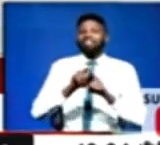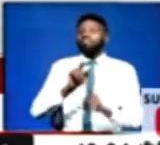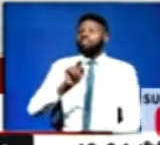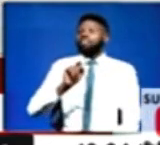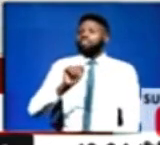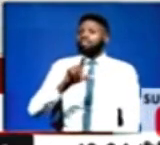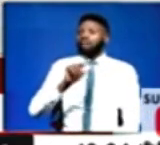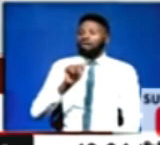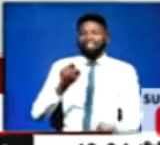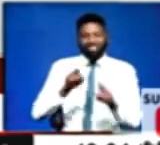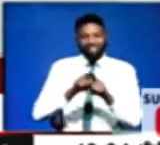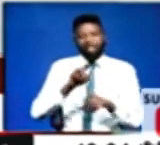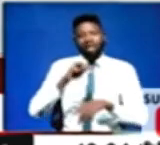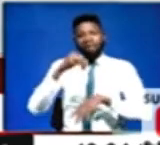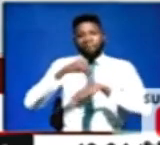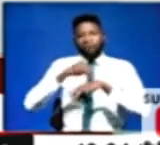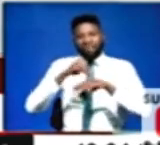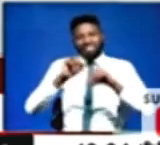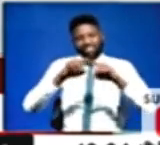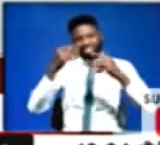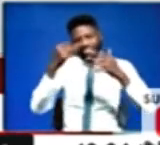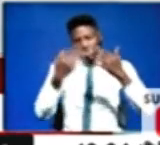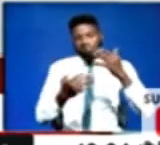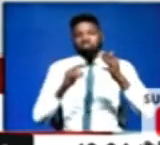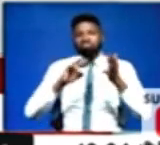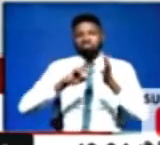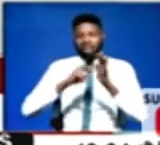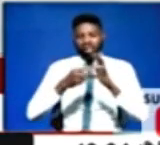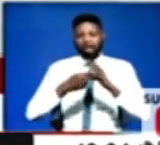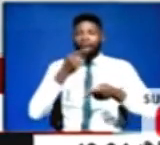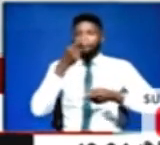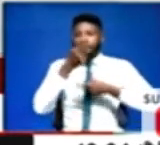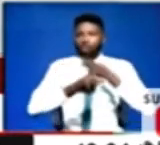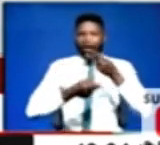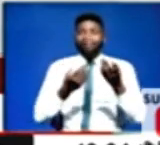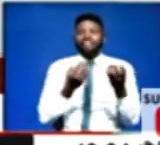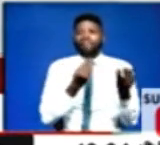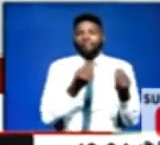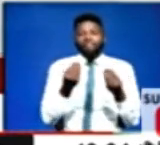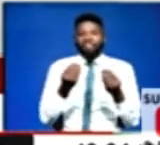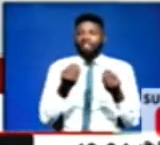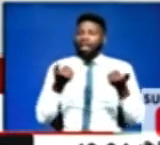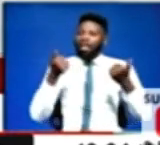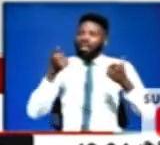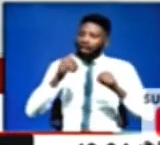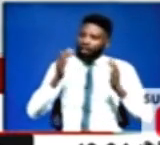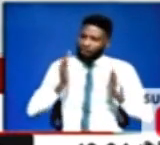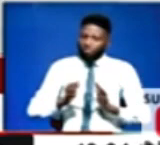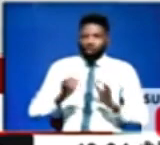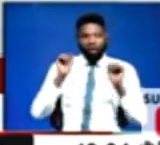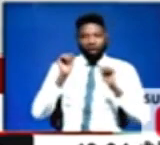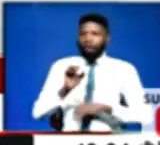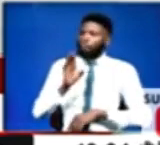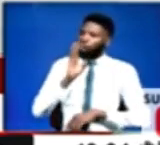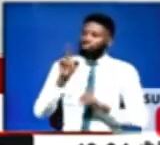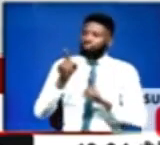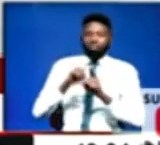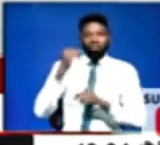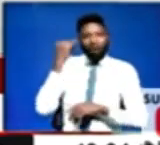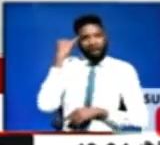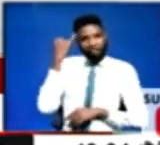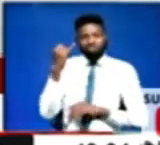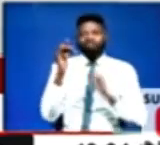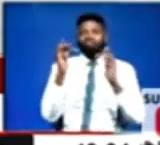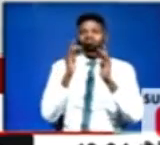So that means the process will be easy, and every borrower can, of course, like this idea of online